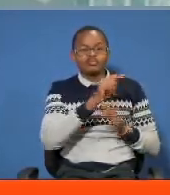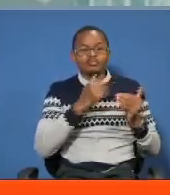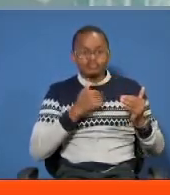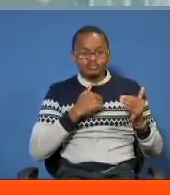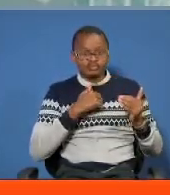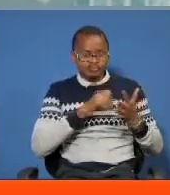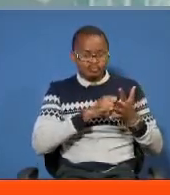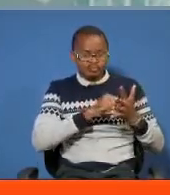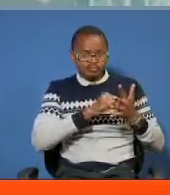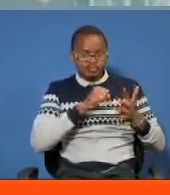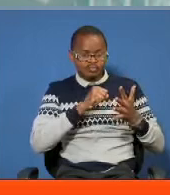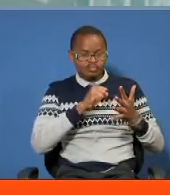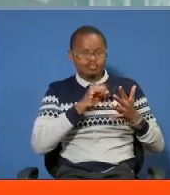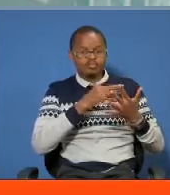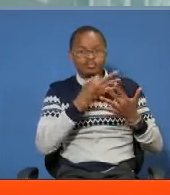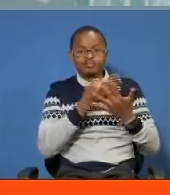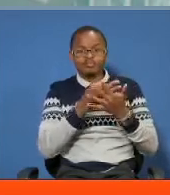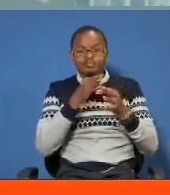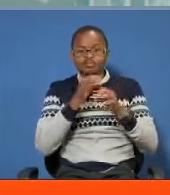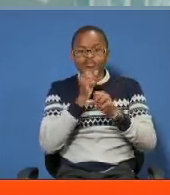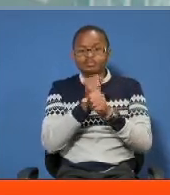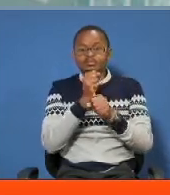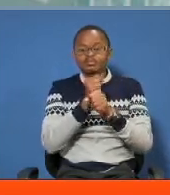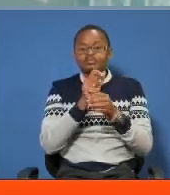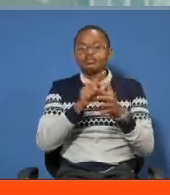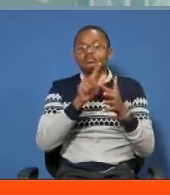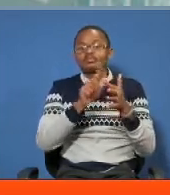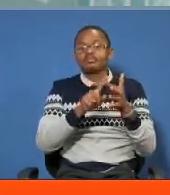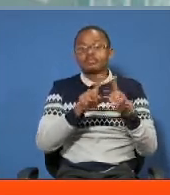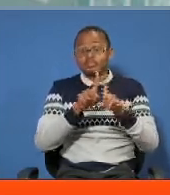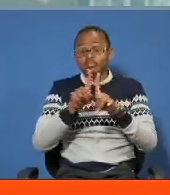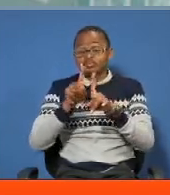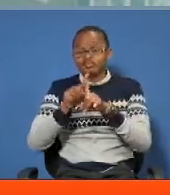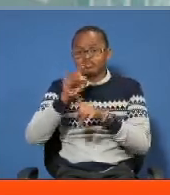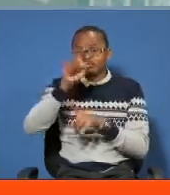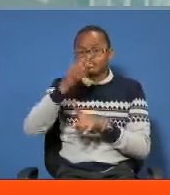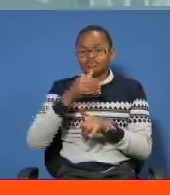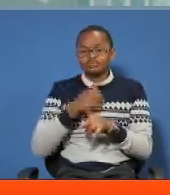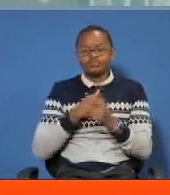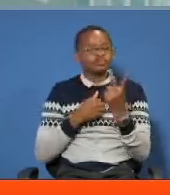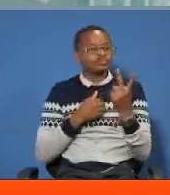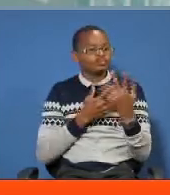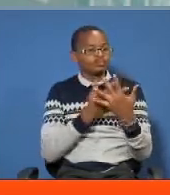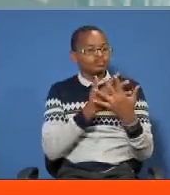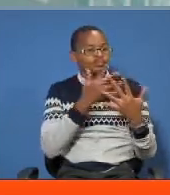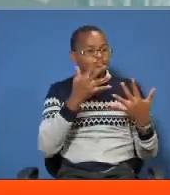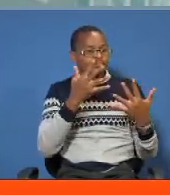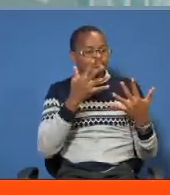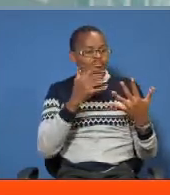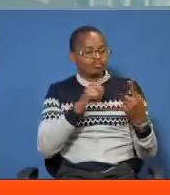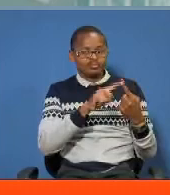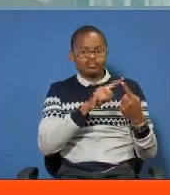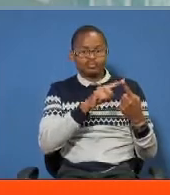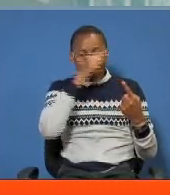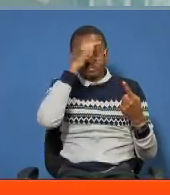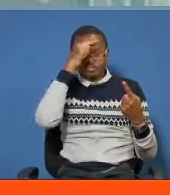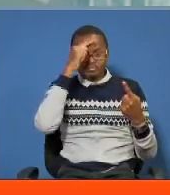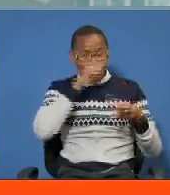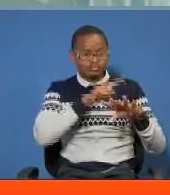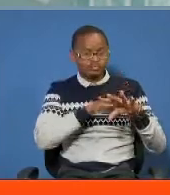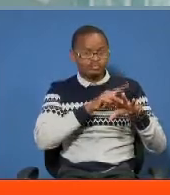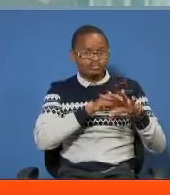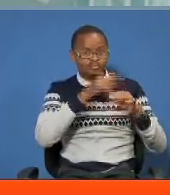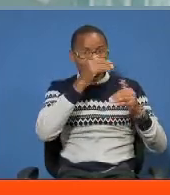you, have the budget allocation to facilitate you to do what you have to do, and so on and so forth. So there are points two things: funding,